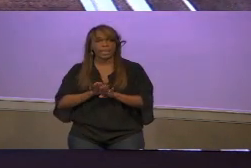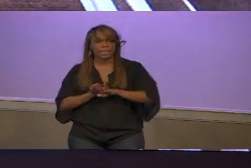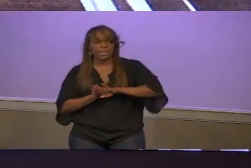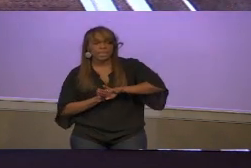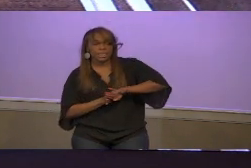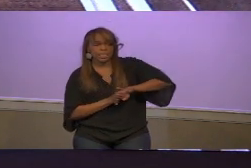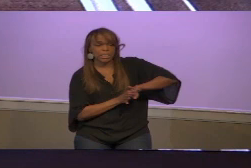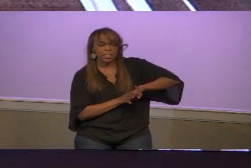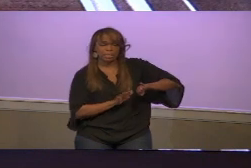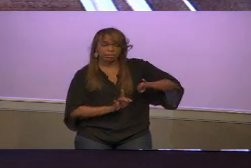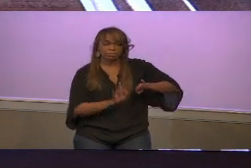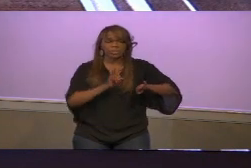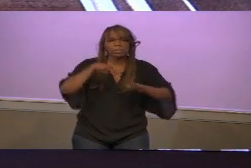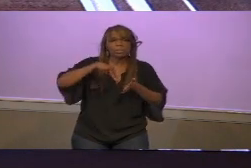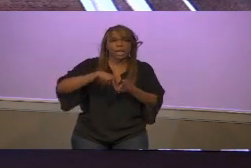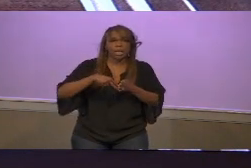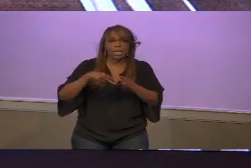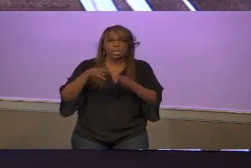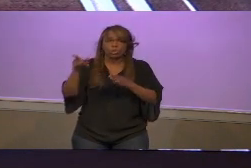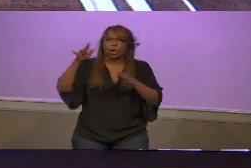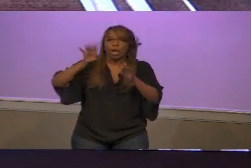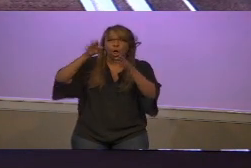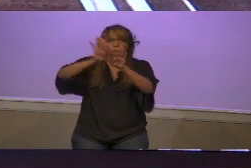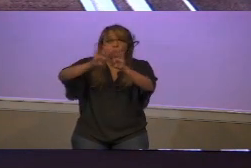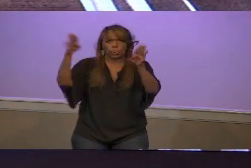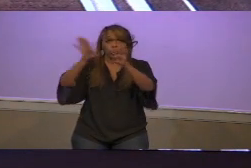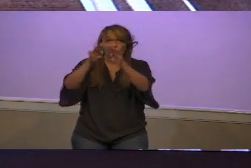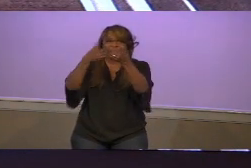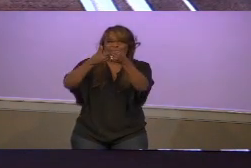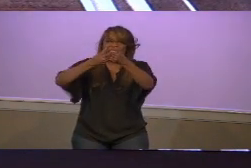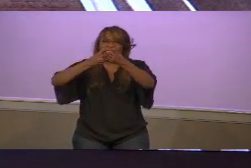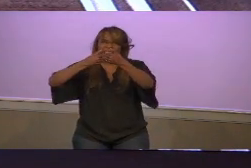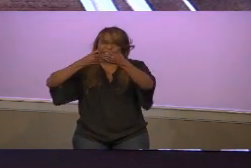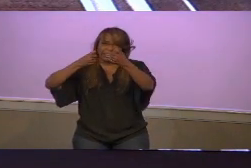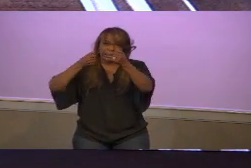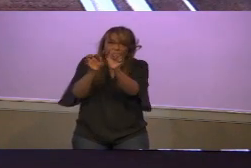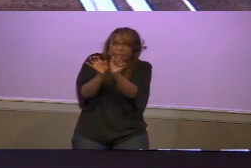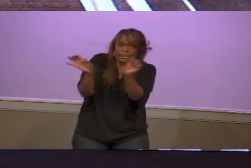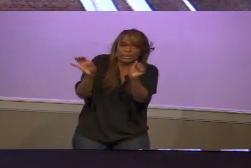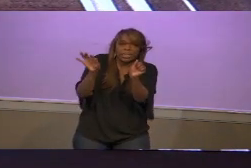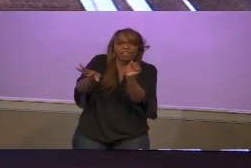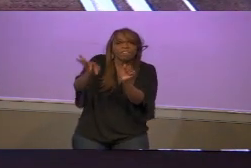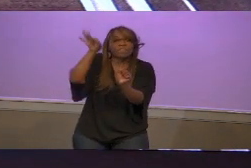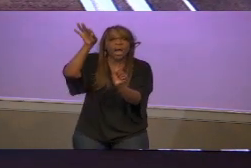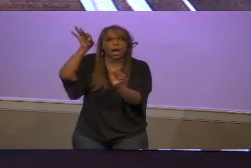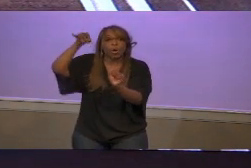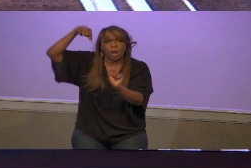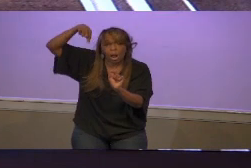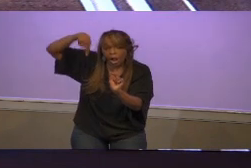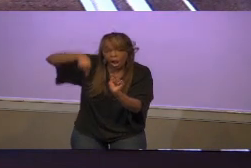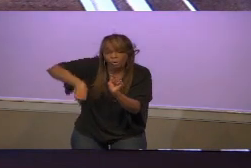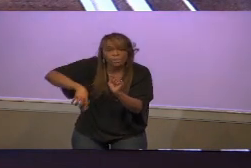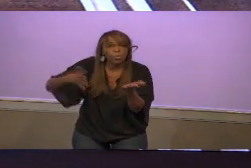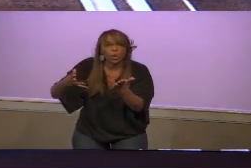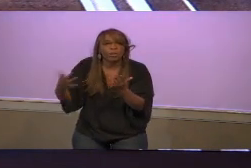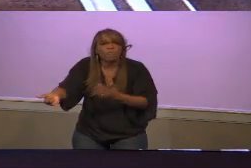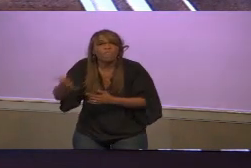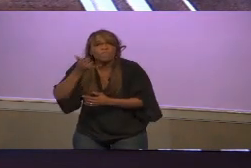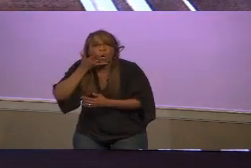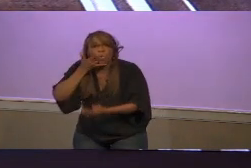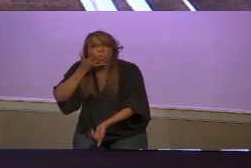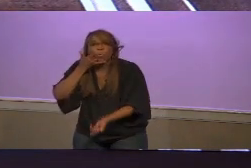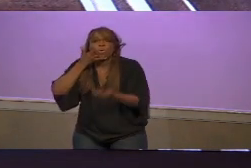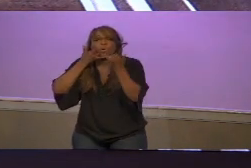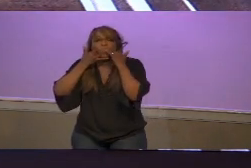bit, opened up a panel door within the elevator, found a phone down inside, picked it up and